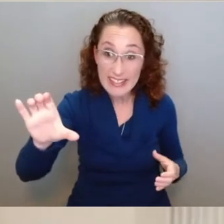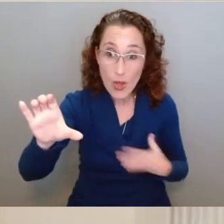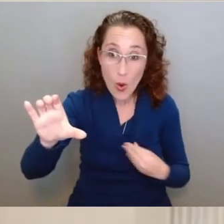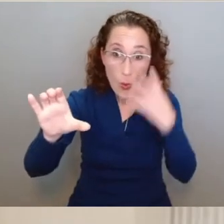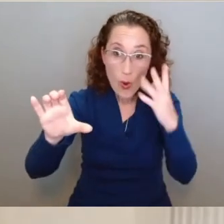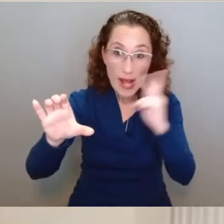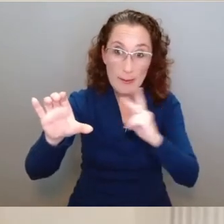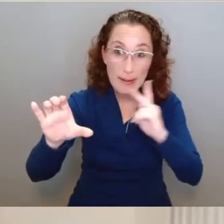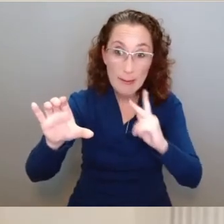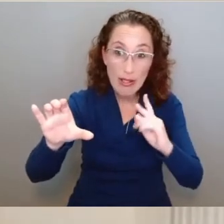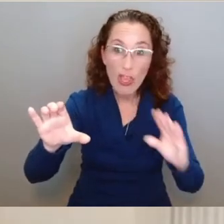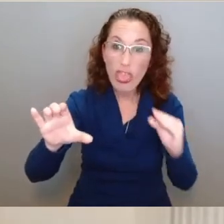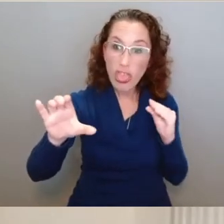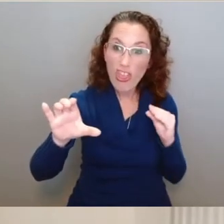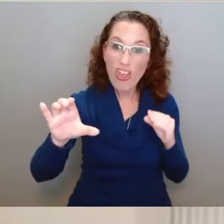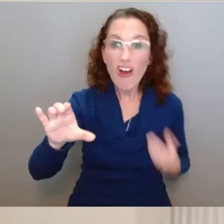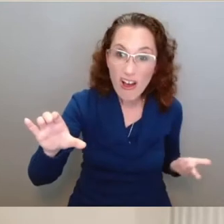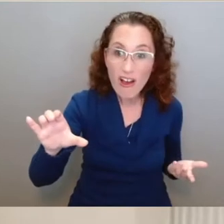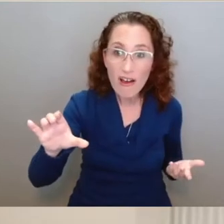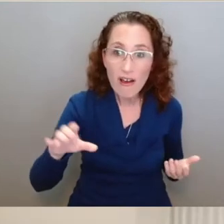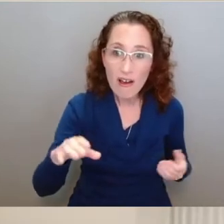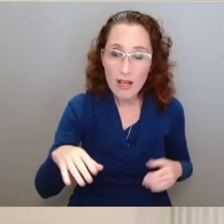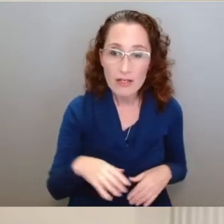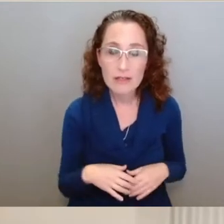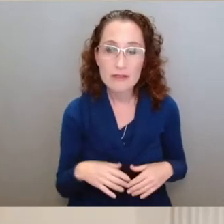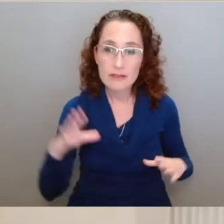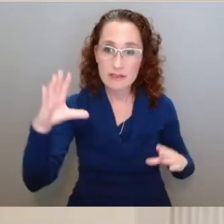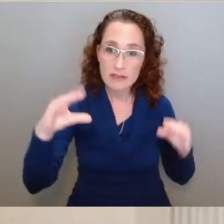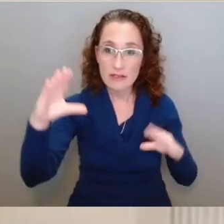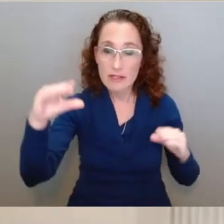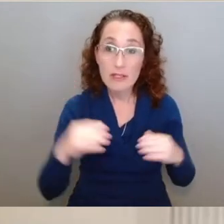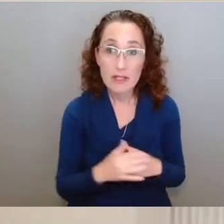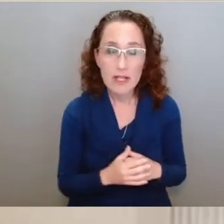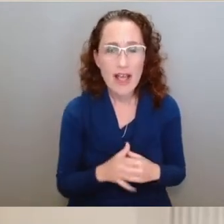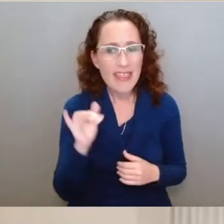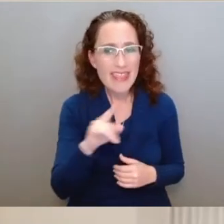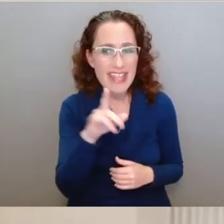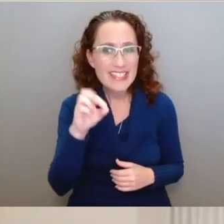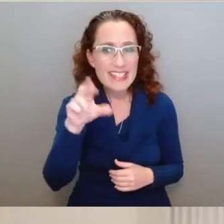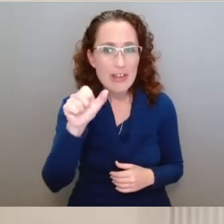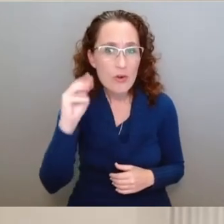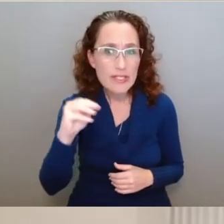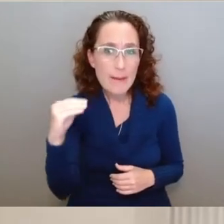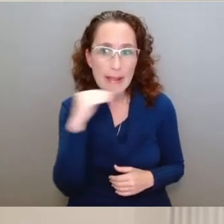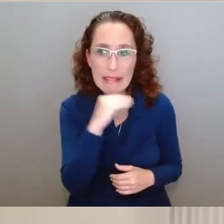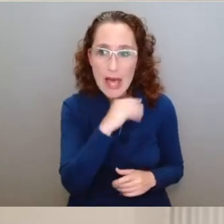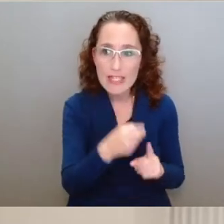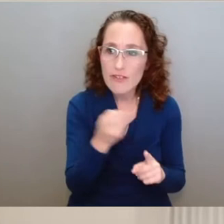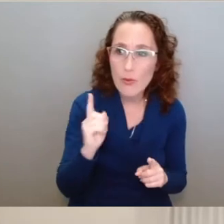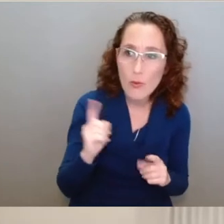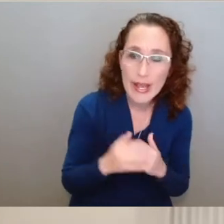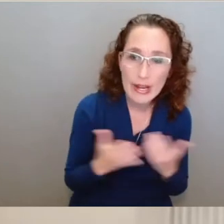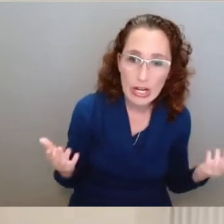of the sum of us goes into the history of where the zero sum lie came from, how it was used in our